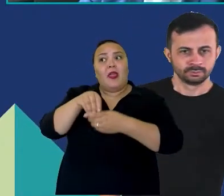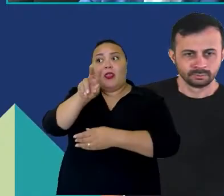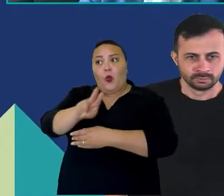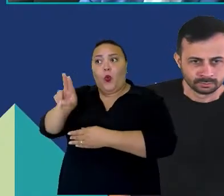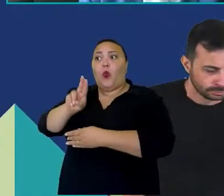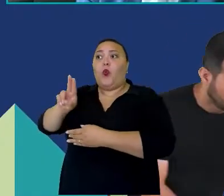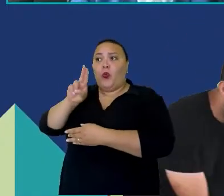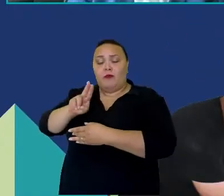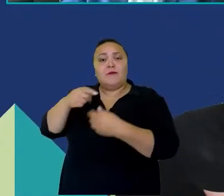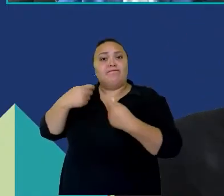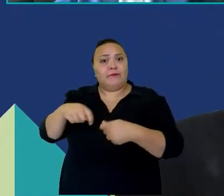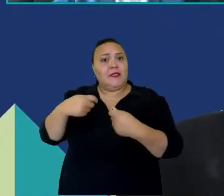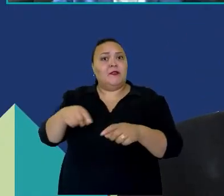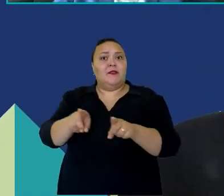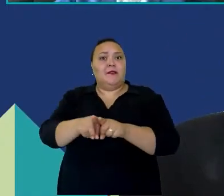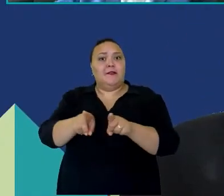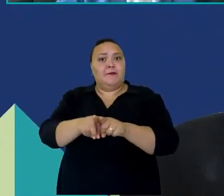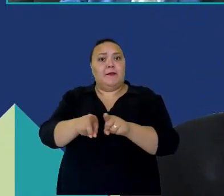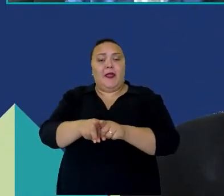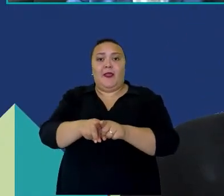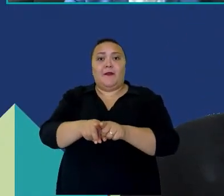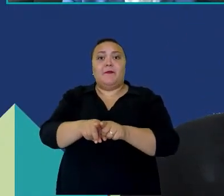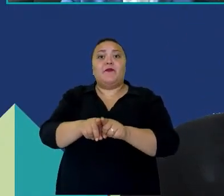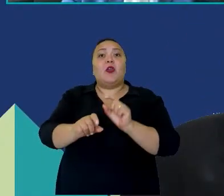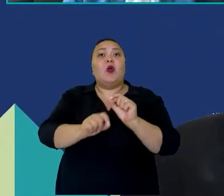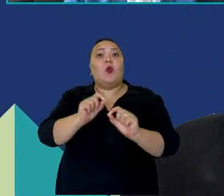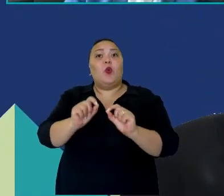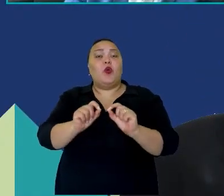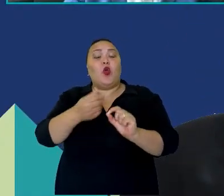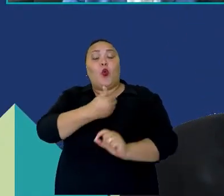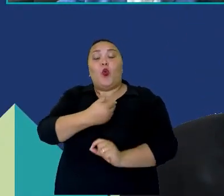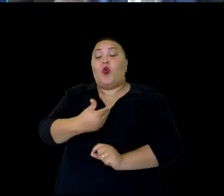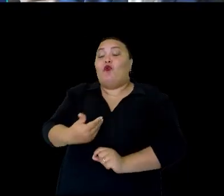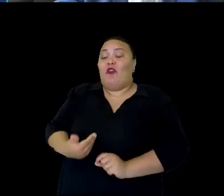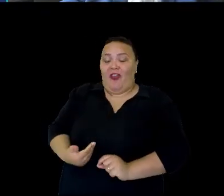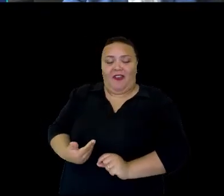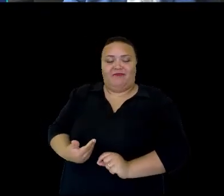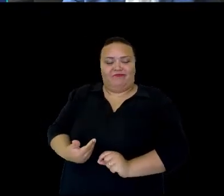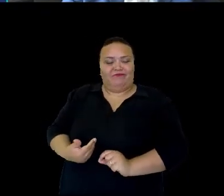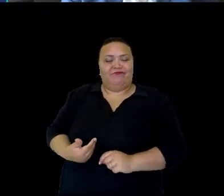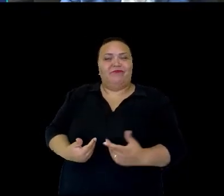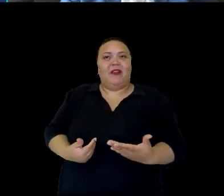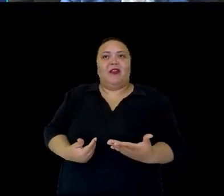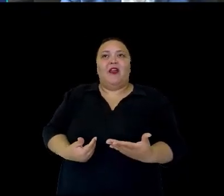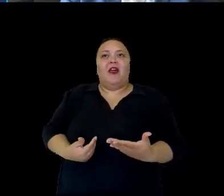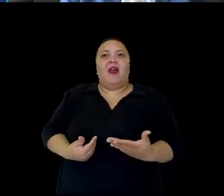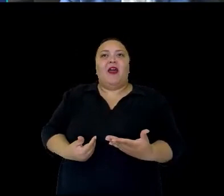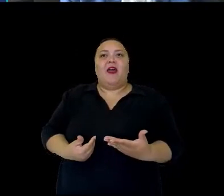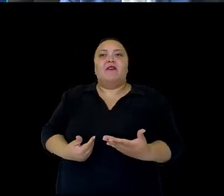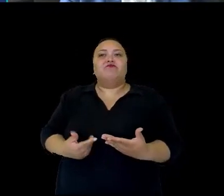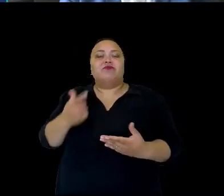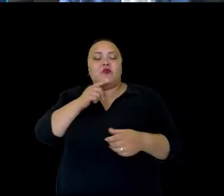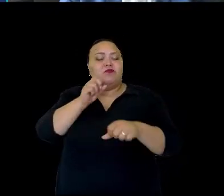also governments to actually recruit quality technical staff to help in this process.